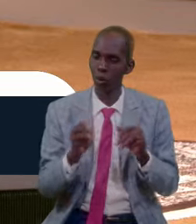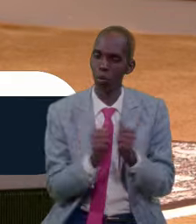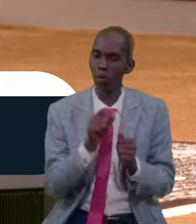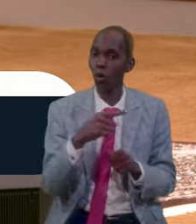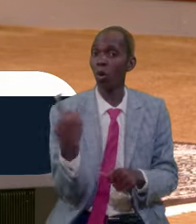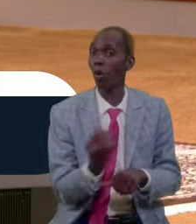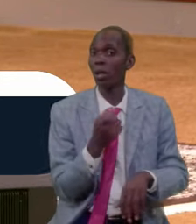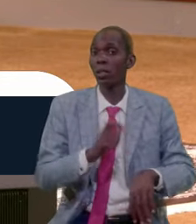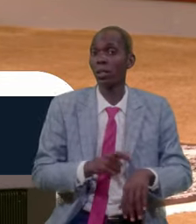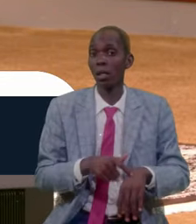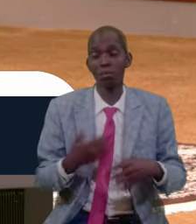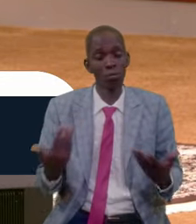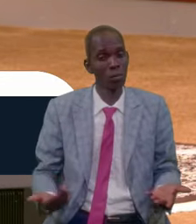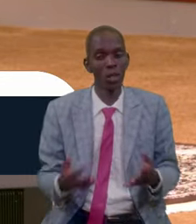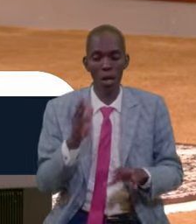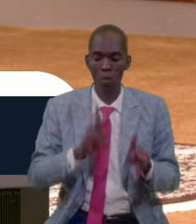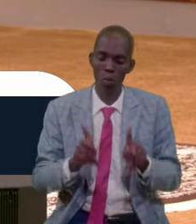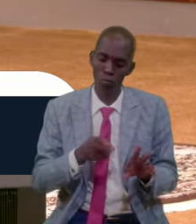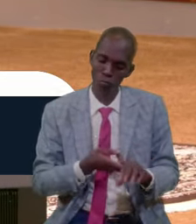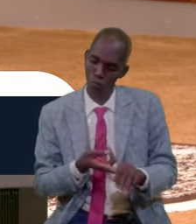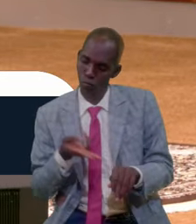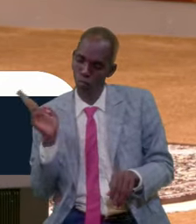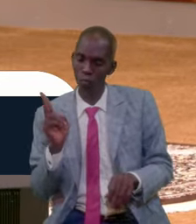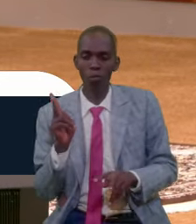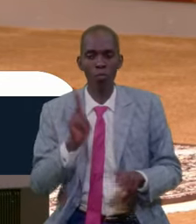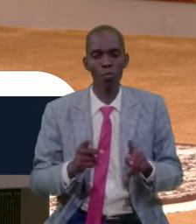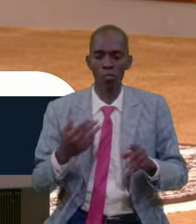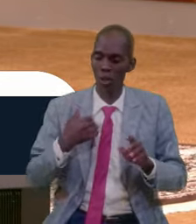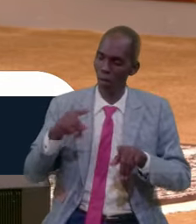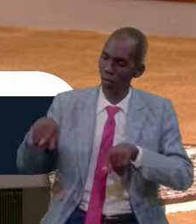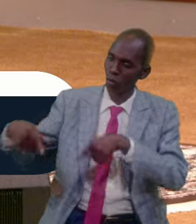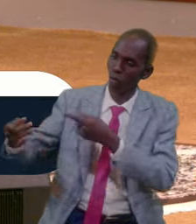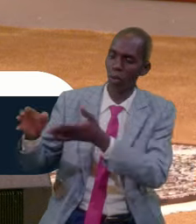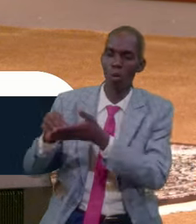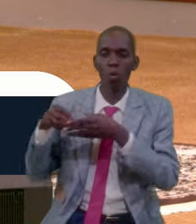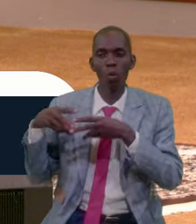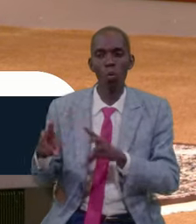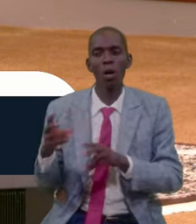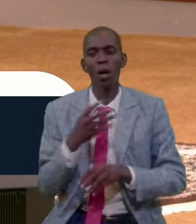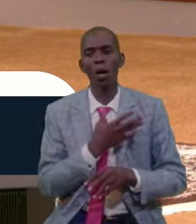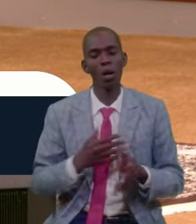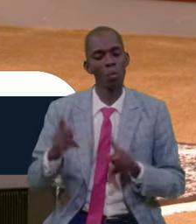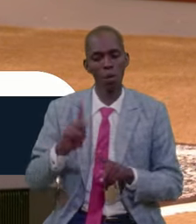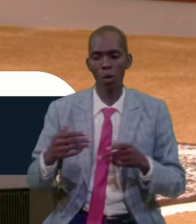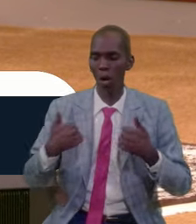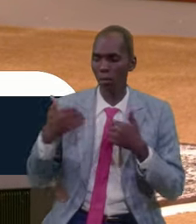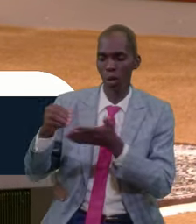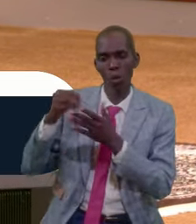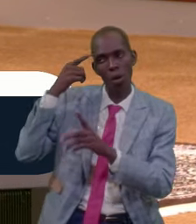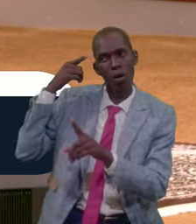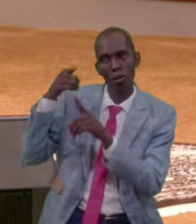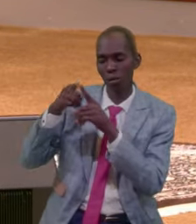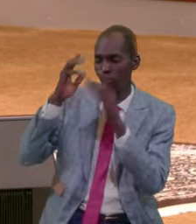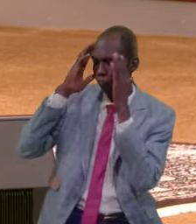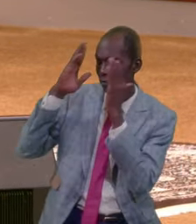their own lives to live, and they have their own journey to traverse, and they have their own goal to pursue. And once they're